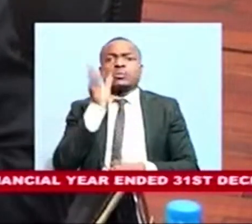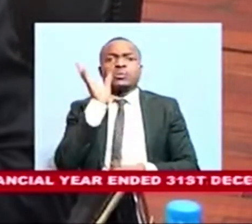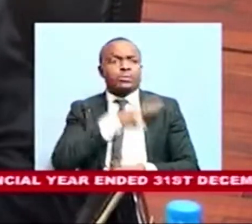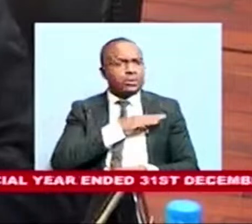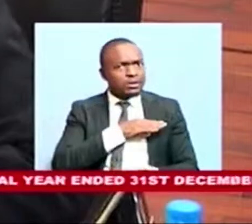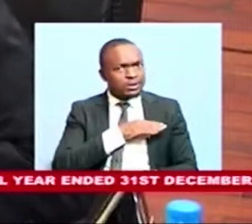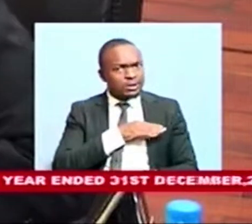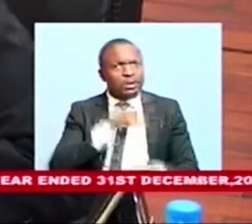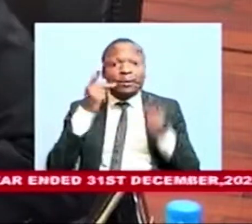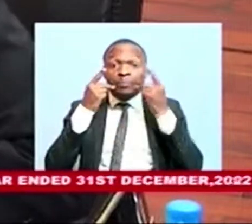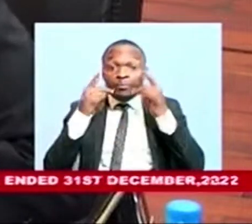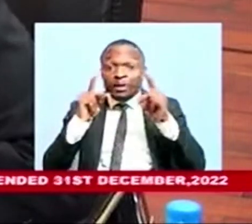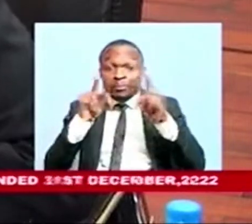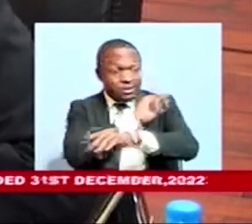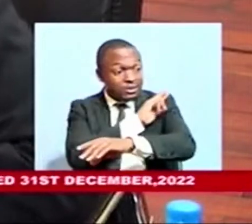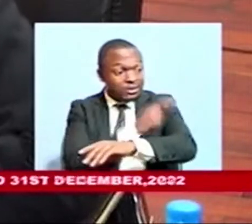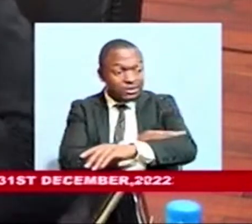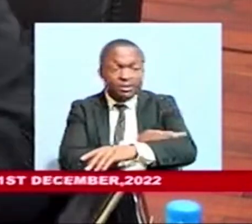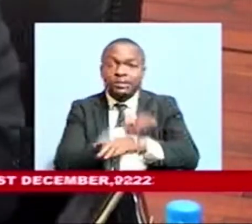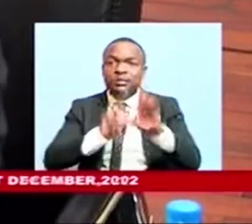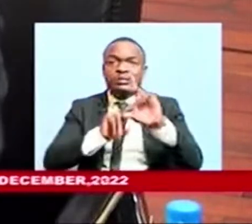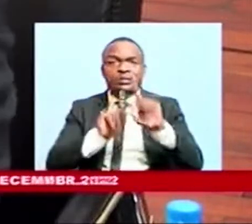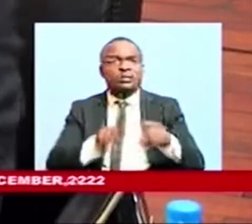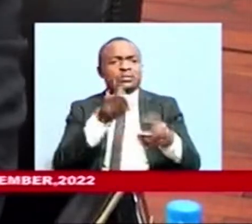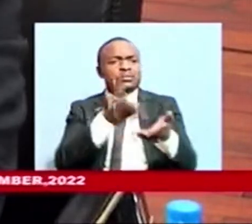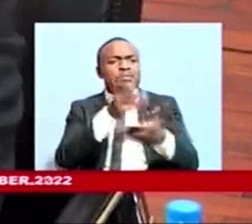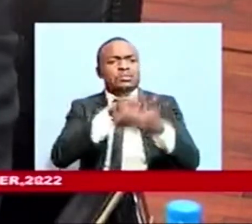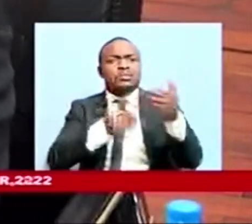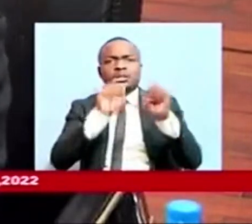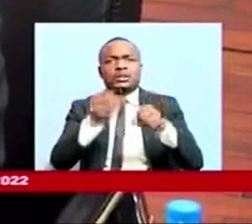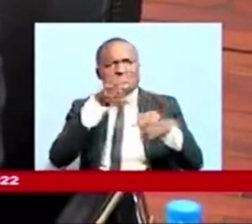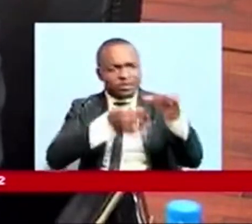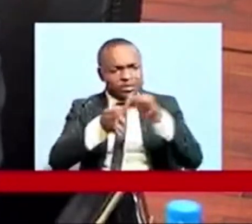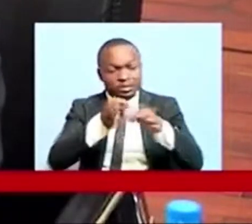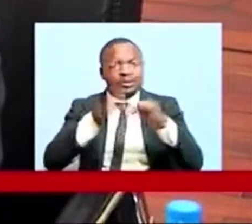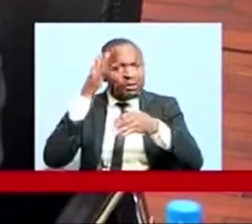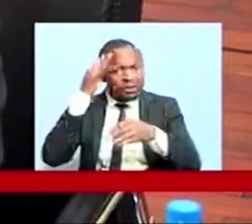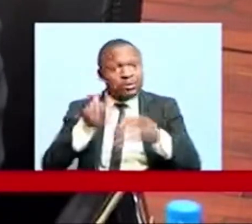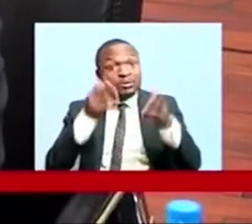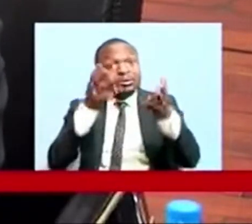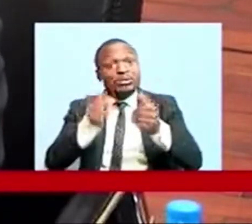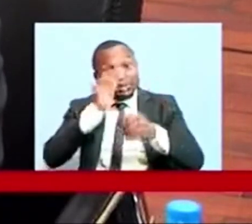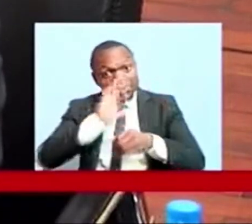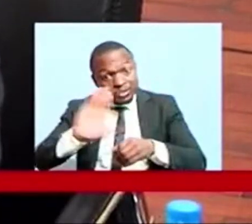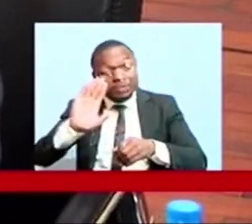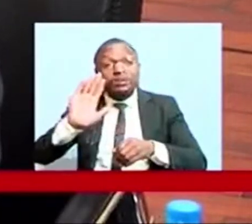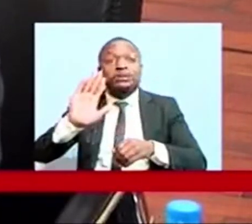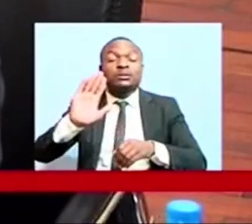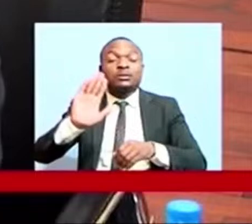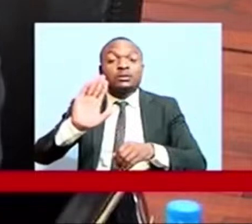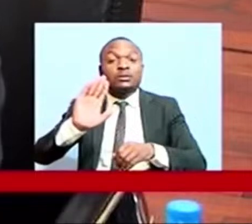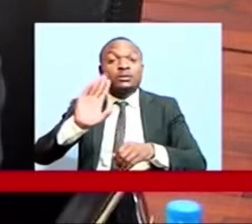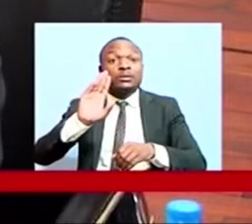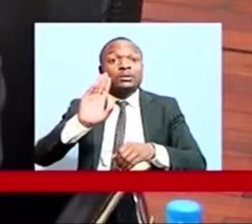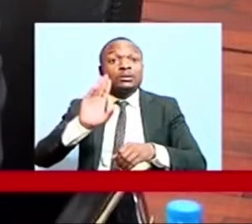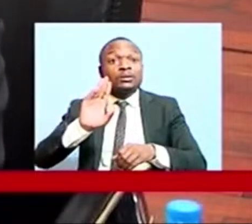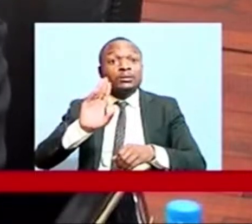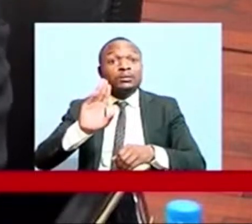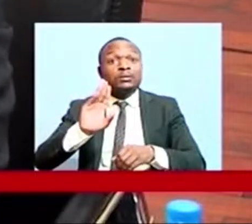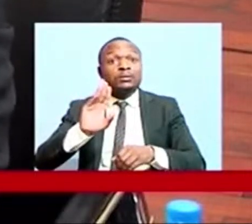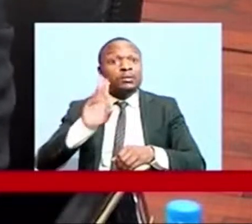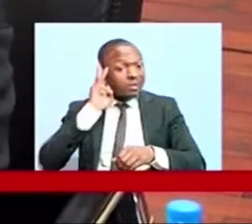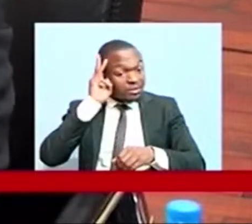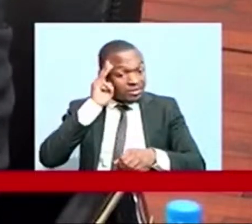Public resources, by Chair. And this is what they can justify. No wonder we wanted their employer to be sitting here. You